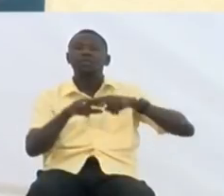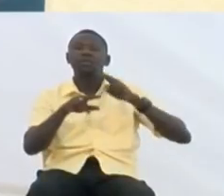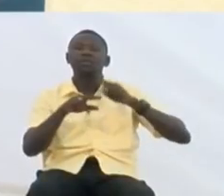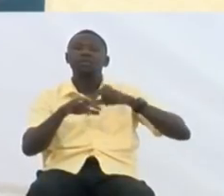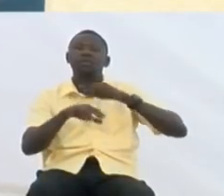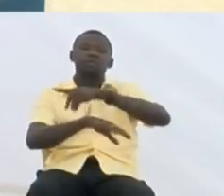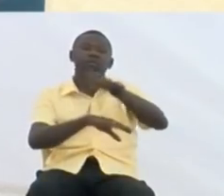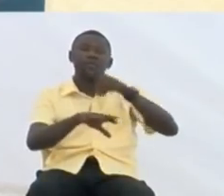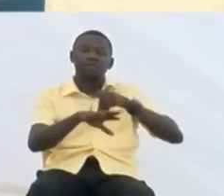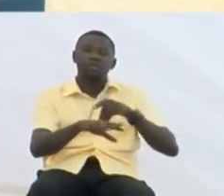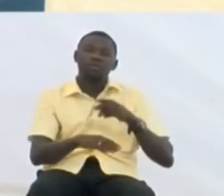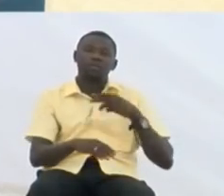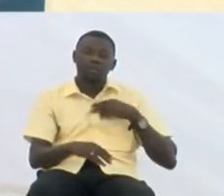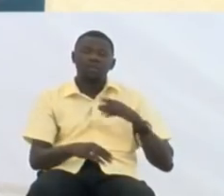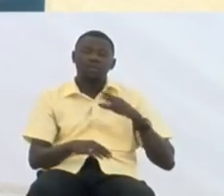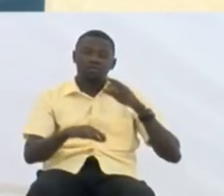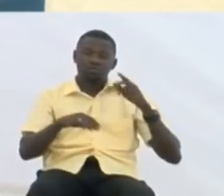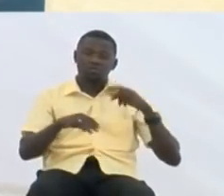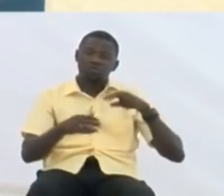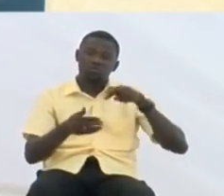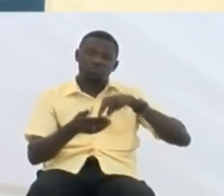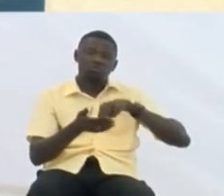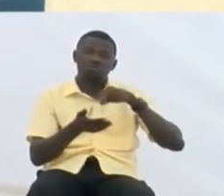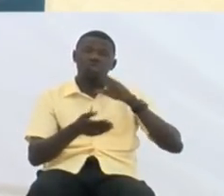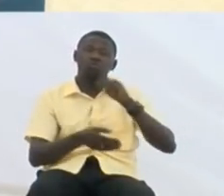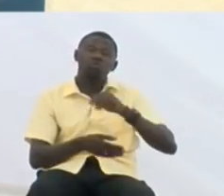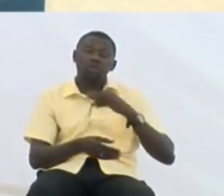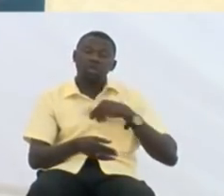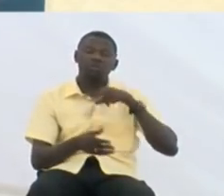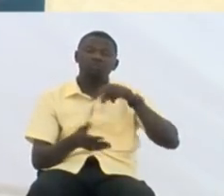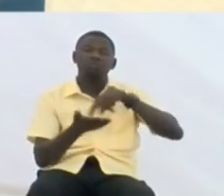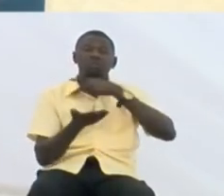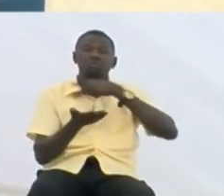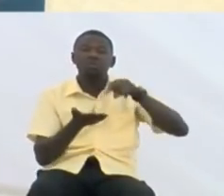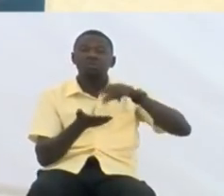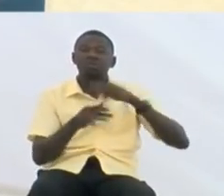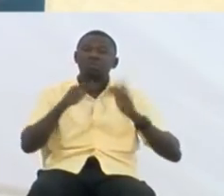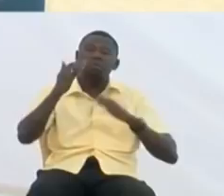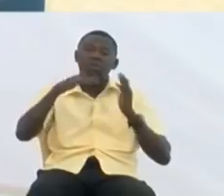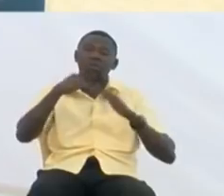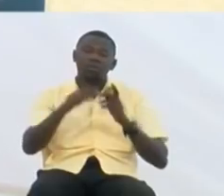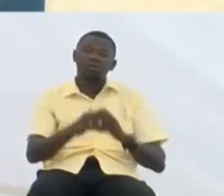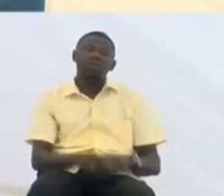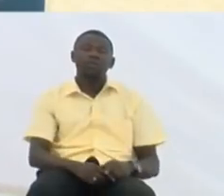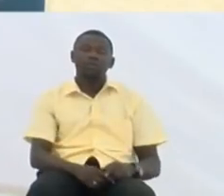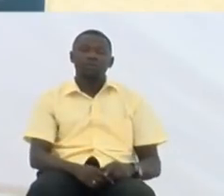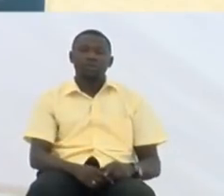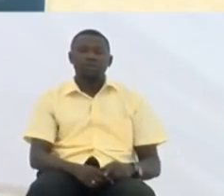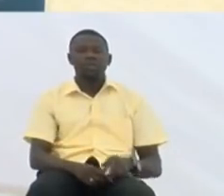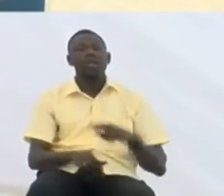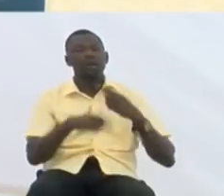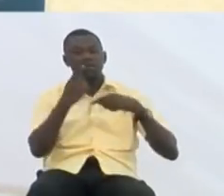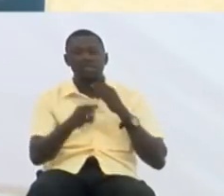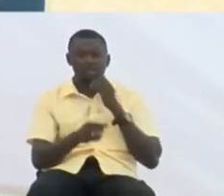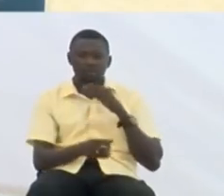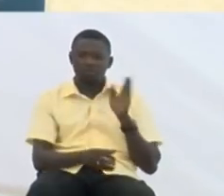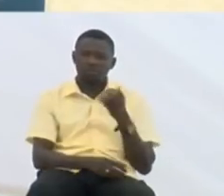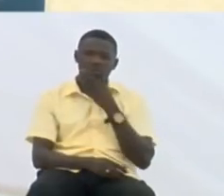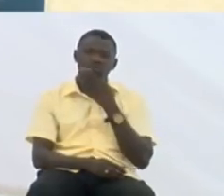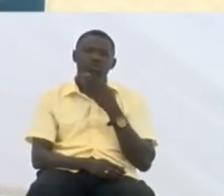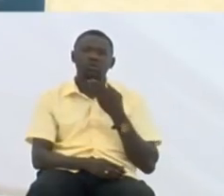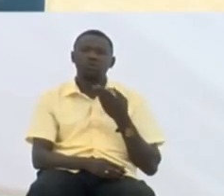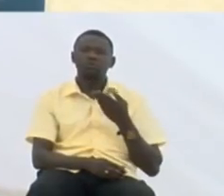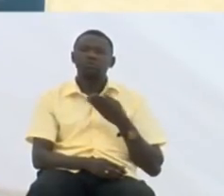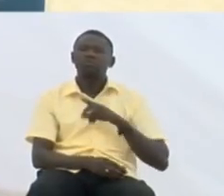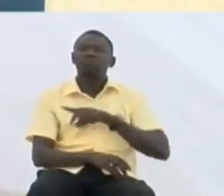their dances there. Iko. They said. Iko bita la kaburo to bita dualaje. They said they were going to the cemetery